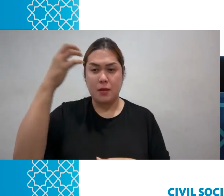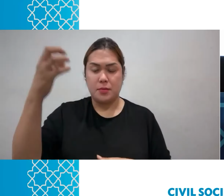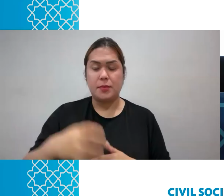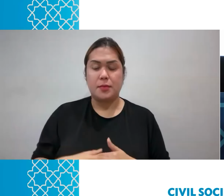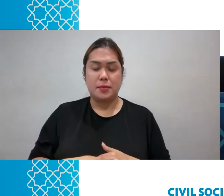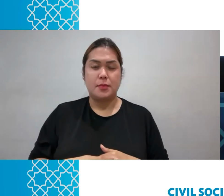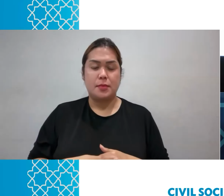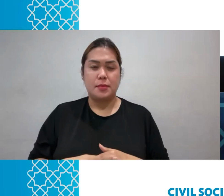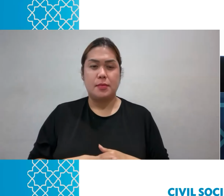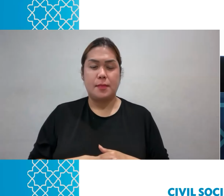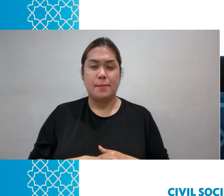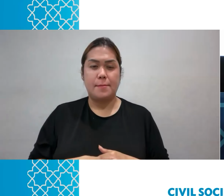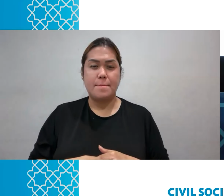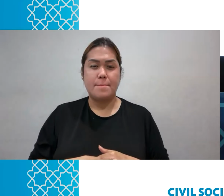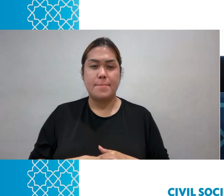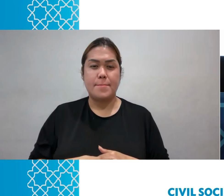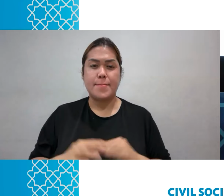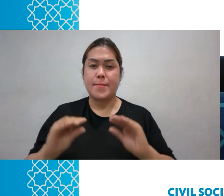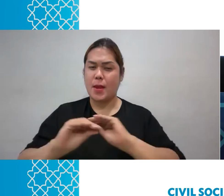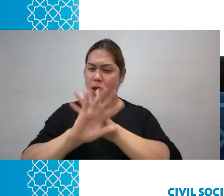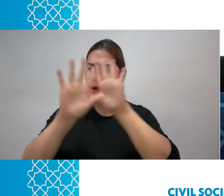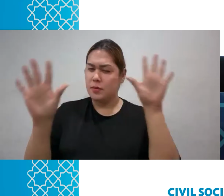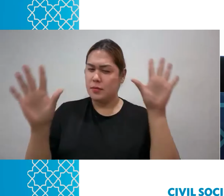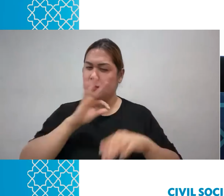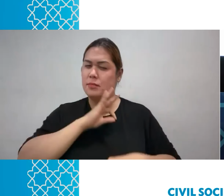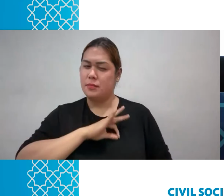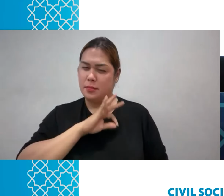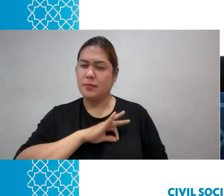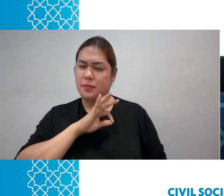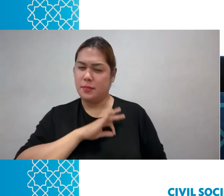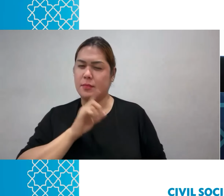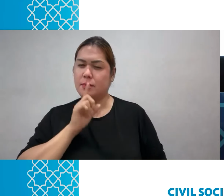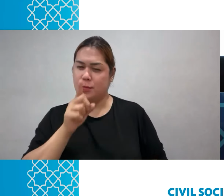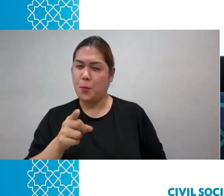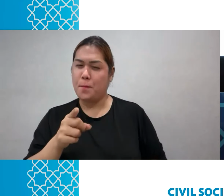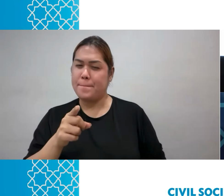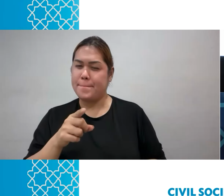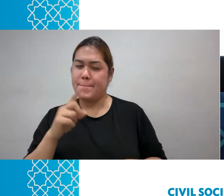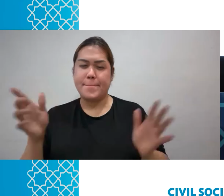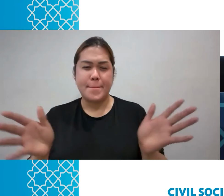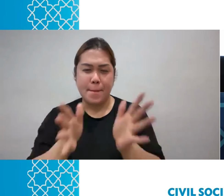clear benefit actually in early engagement with stakeholders.